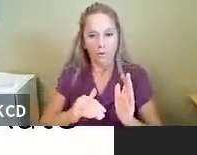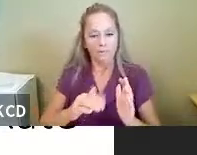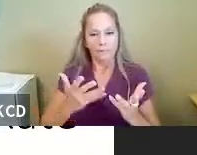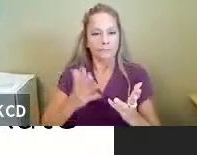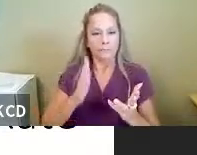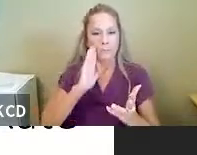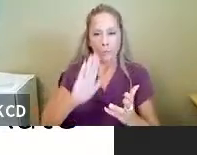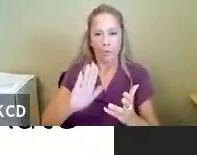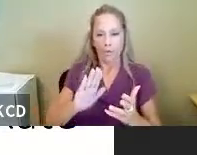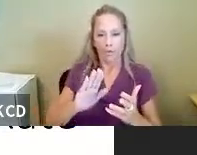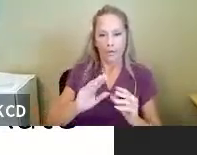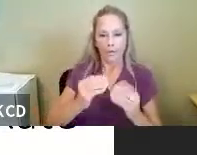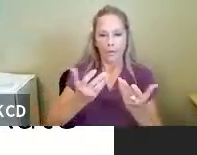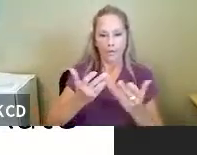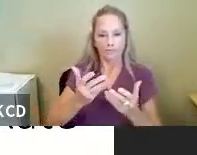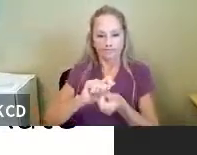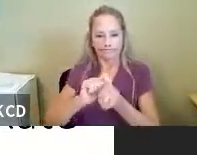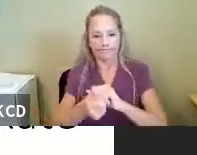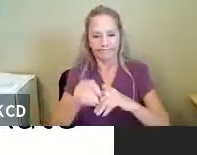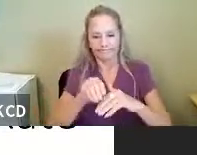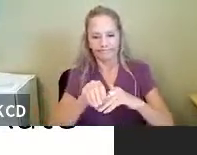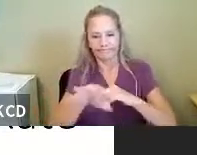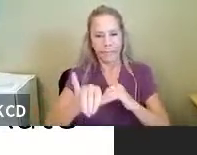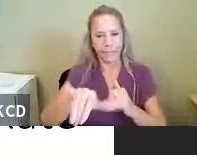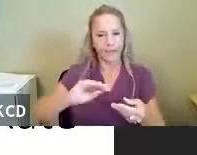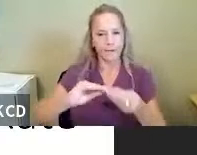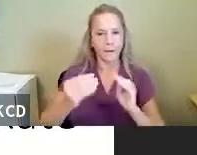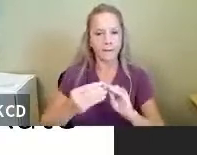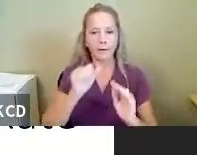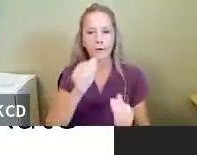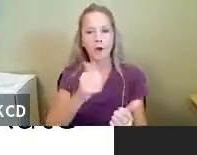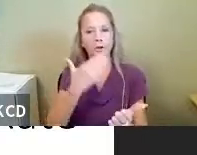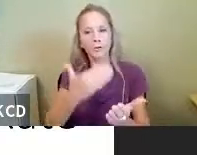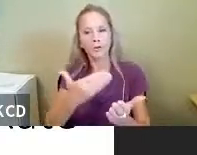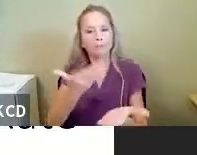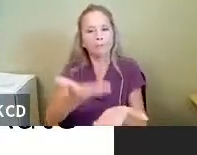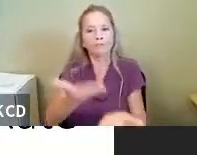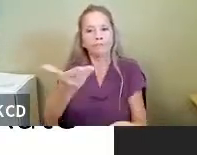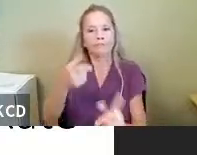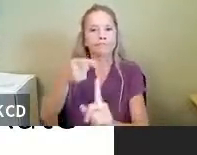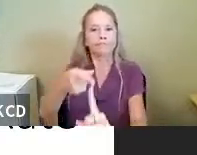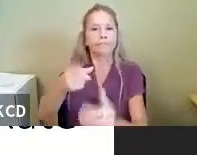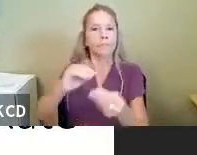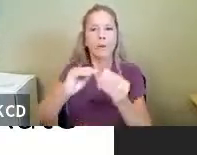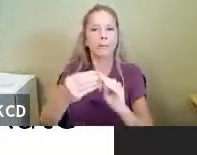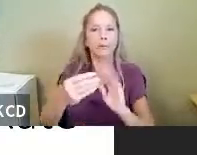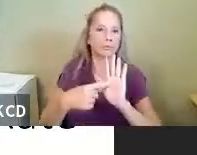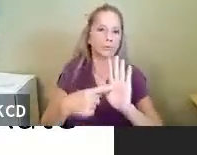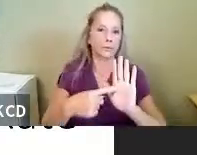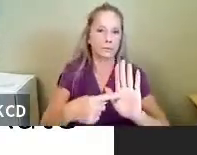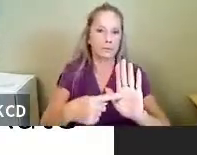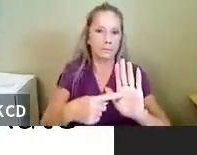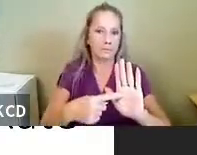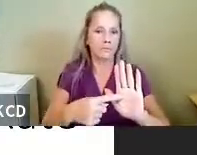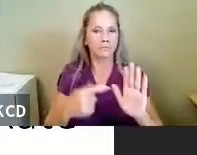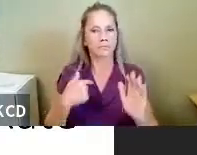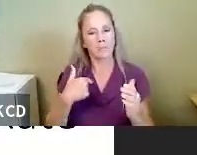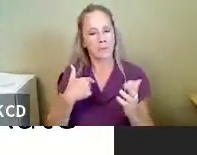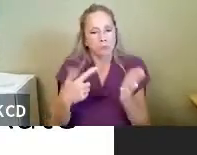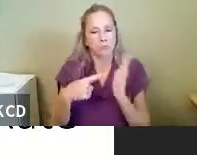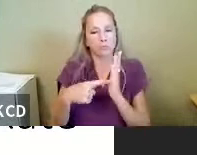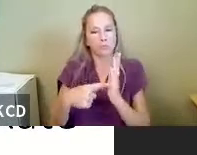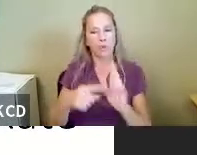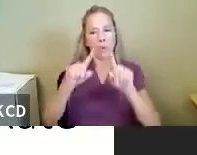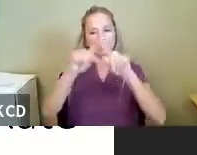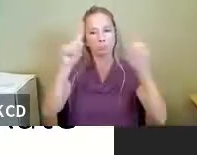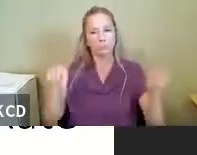something that we can continue to talk about, but I just really wanted to show more visually where we are right now